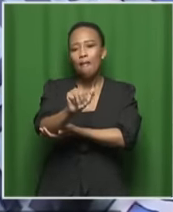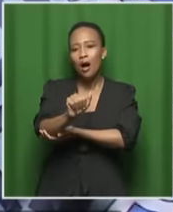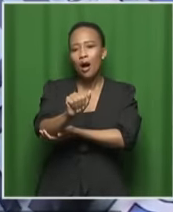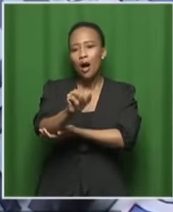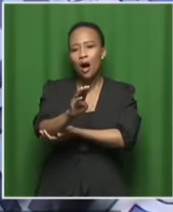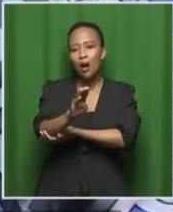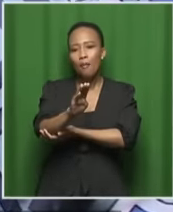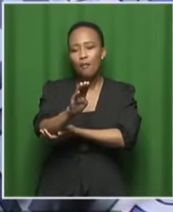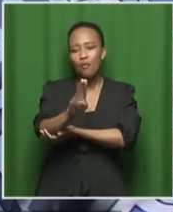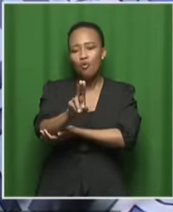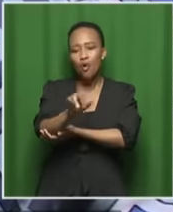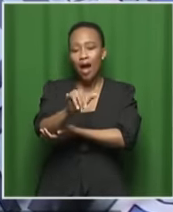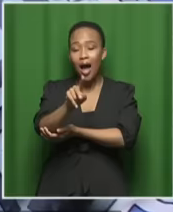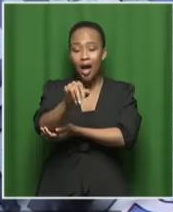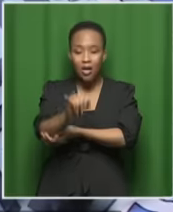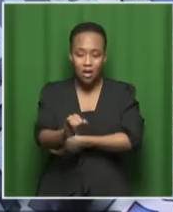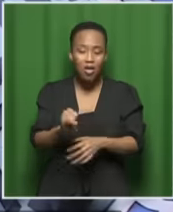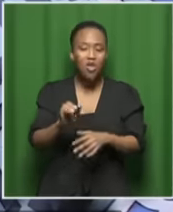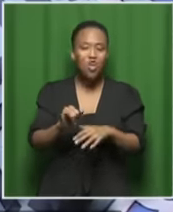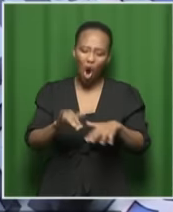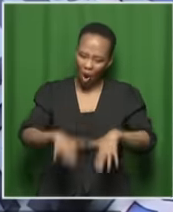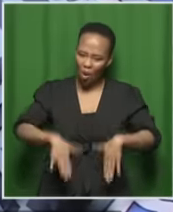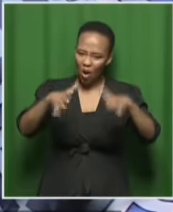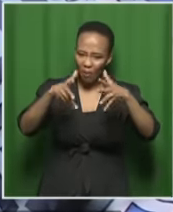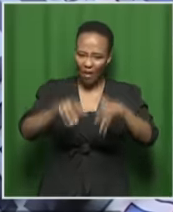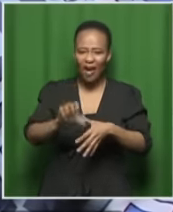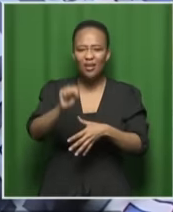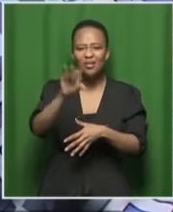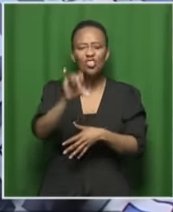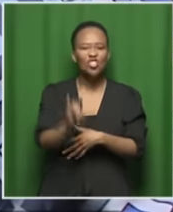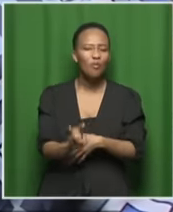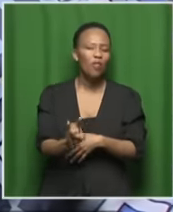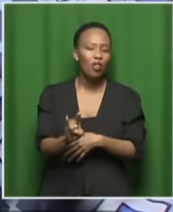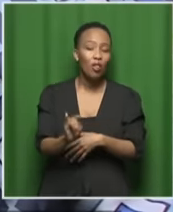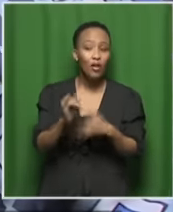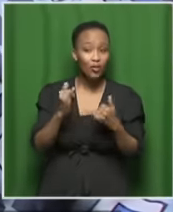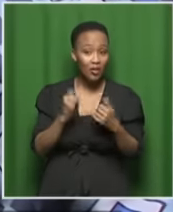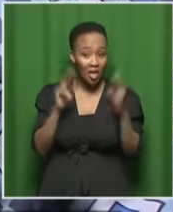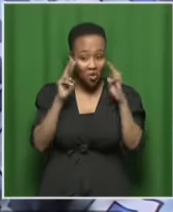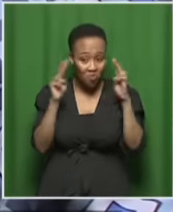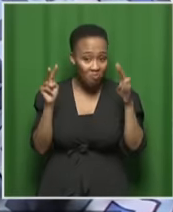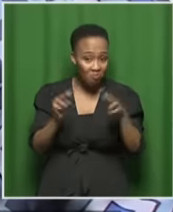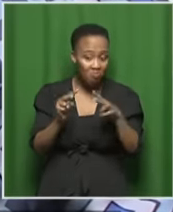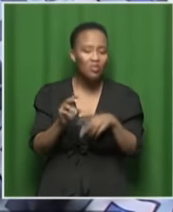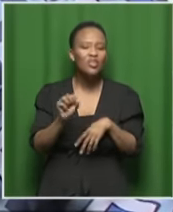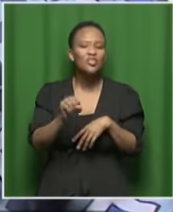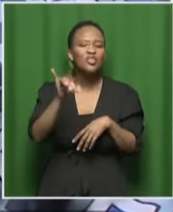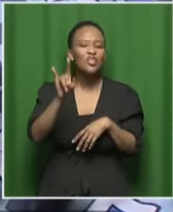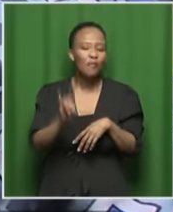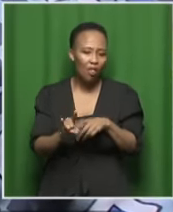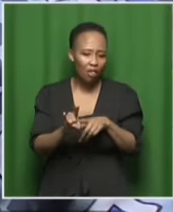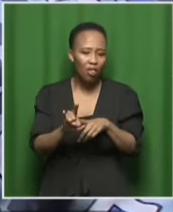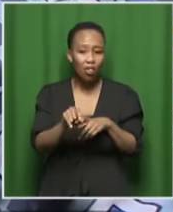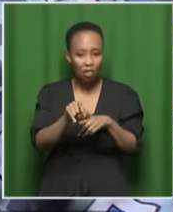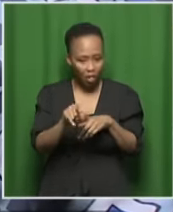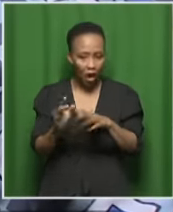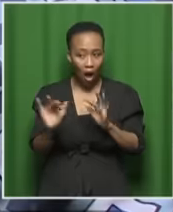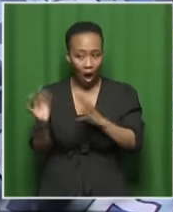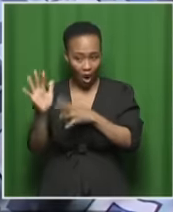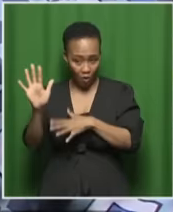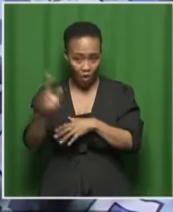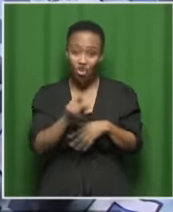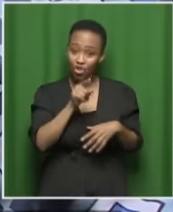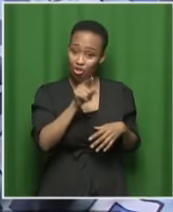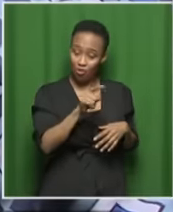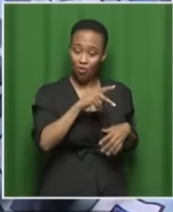the specific area of Sharpeville. But if you look at Sharpeville today, and the type of condition it is. You grew up in Tembisa. You saw